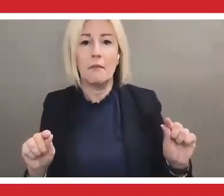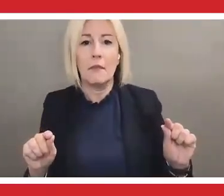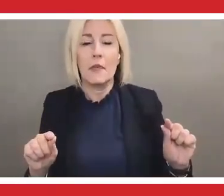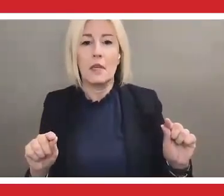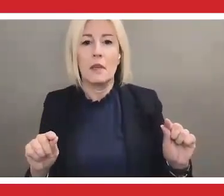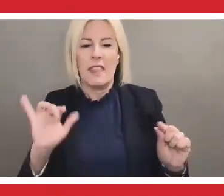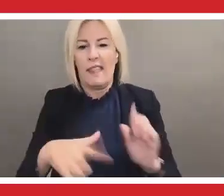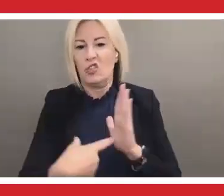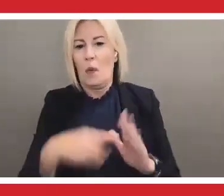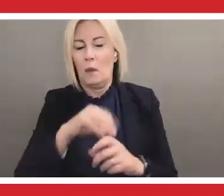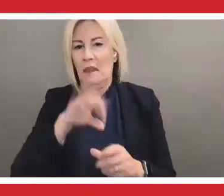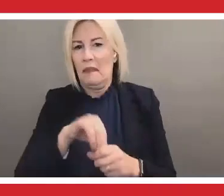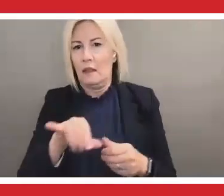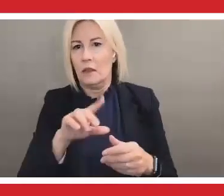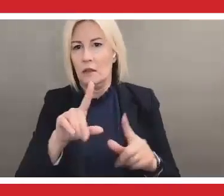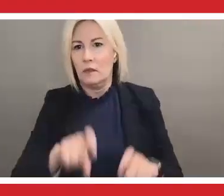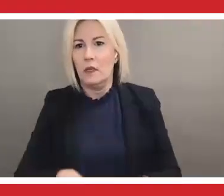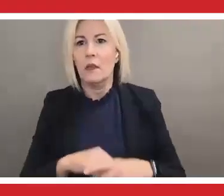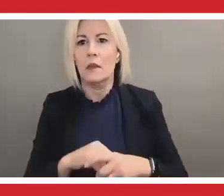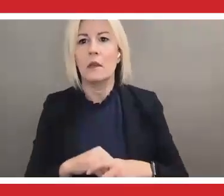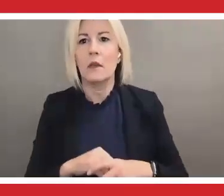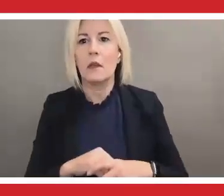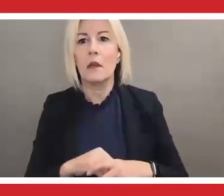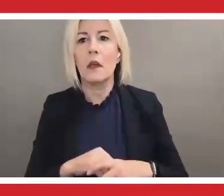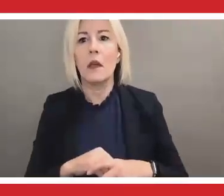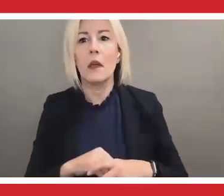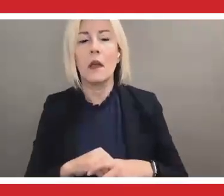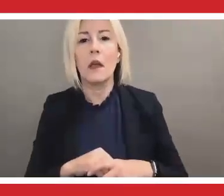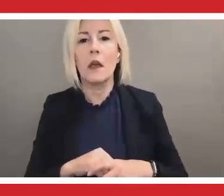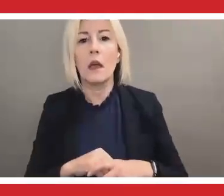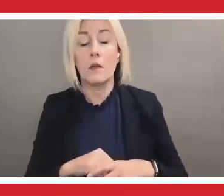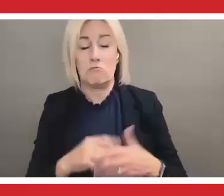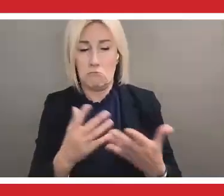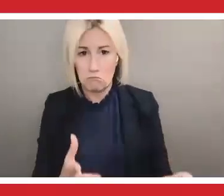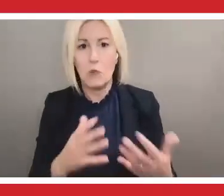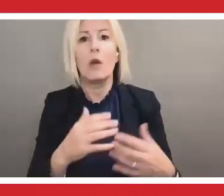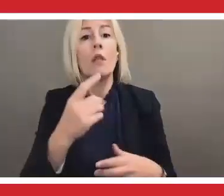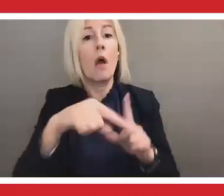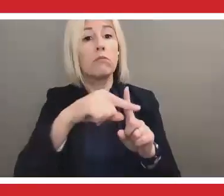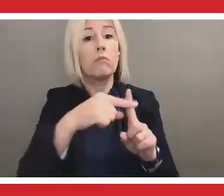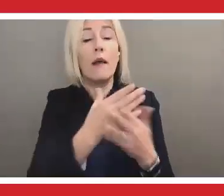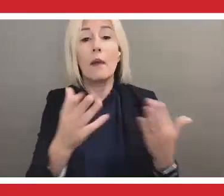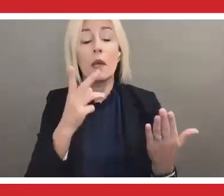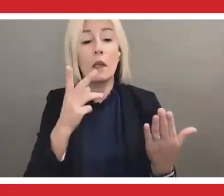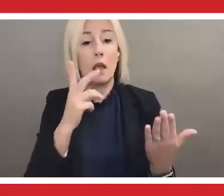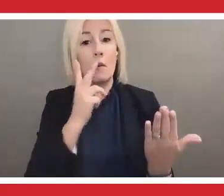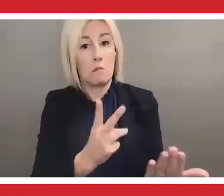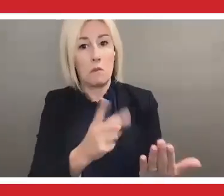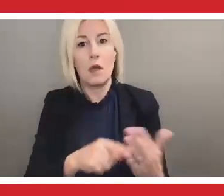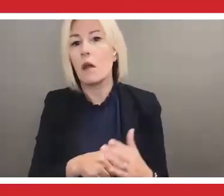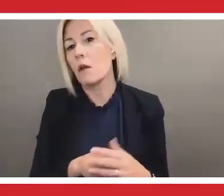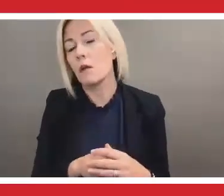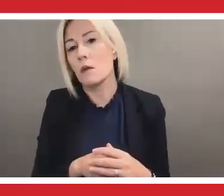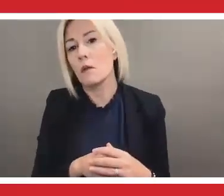But let me say that the good thing that we observe is first that public administration and